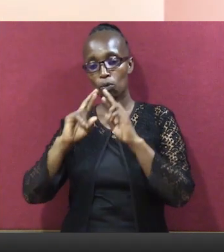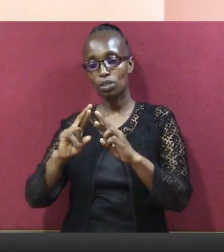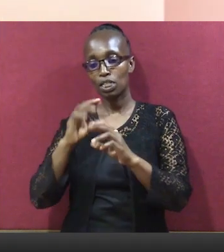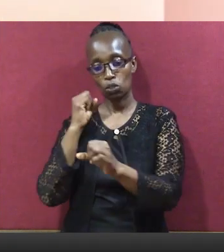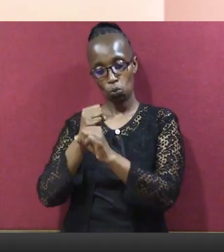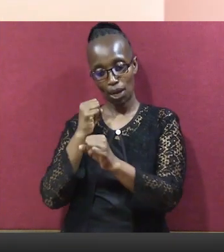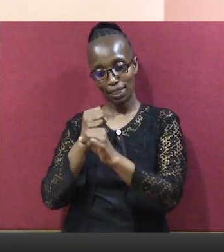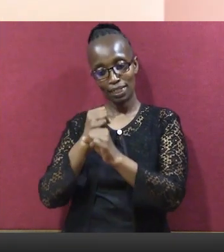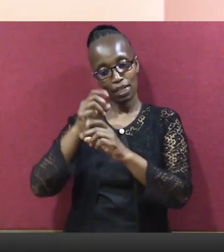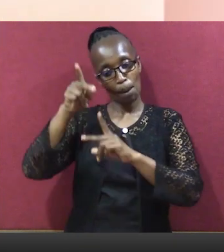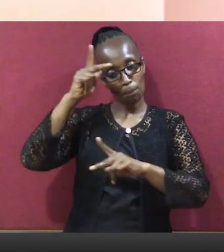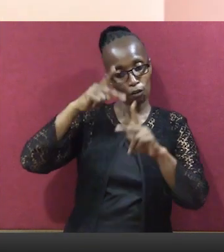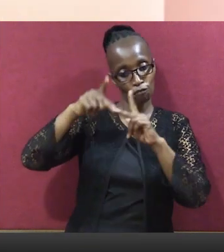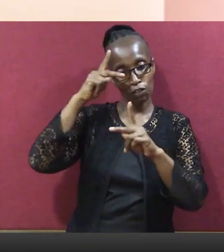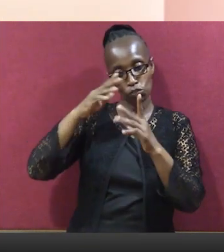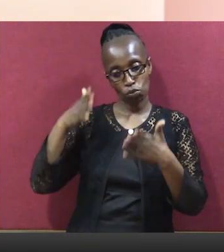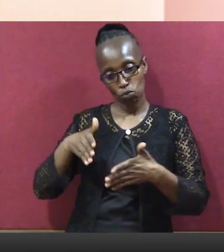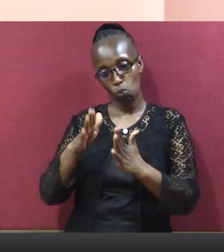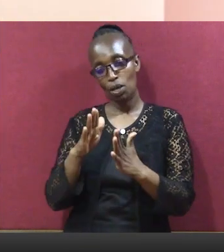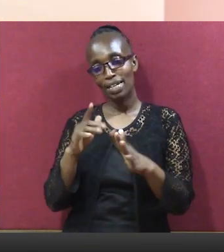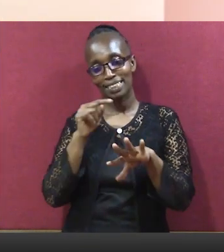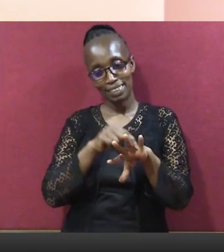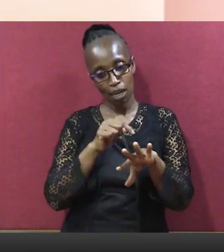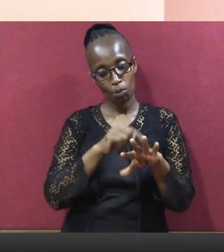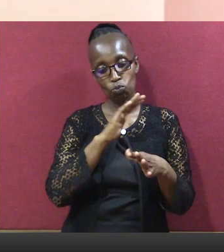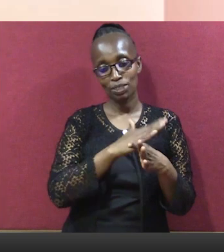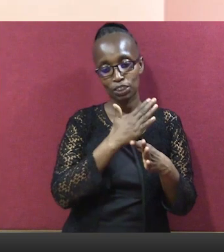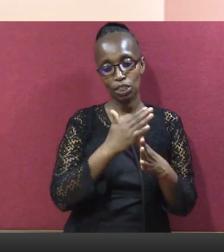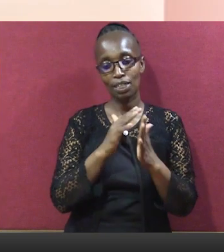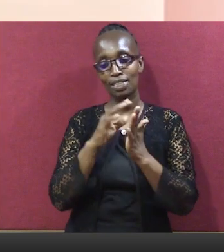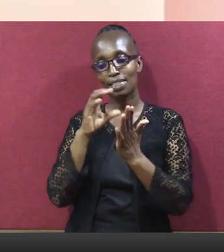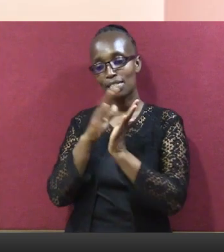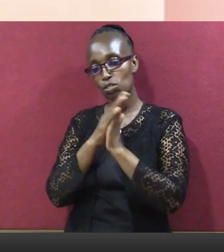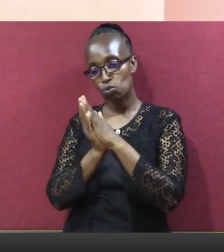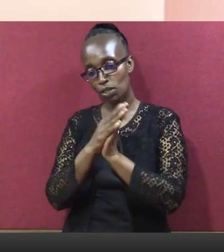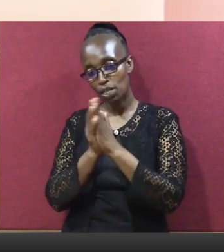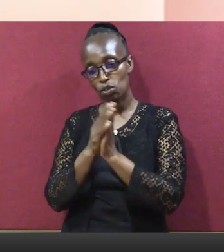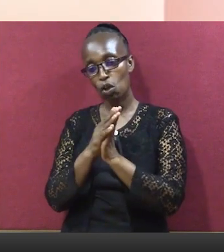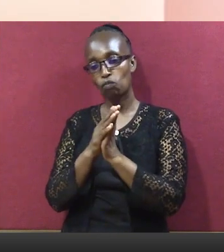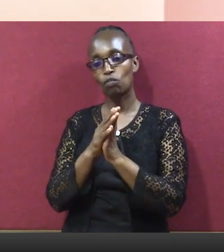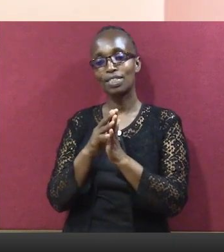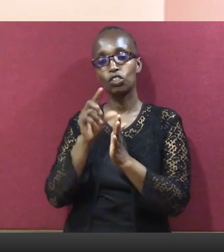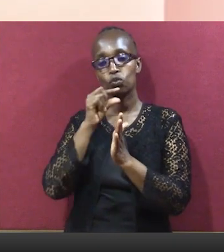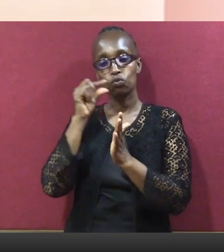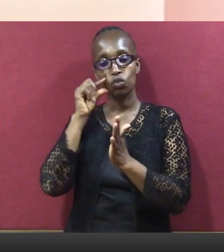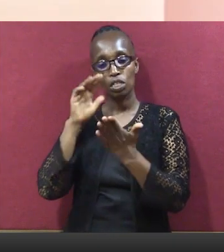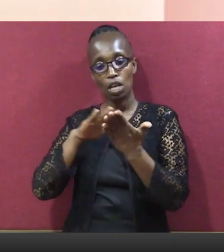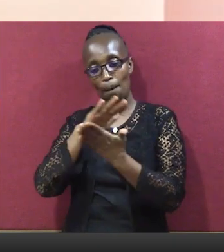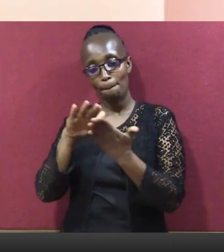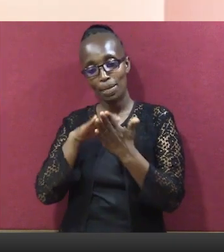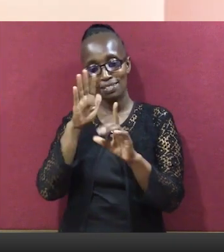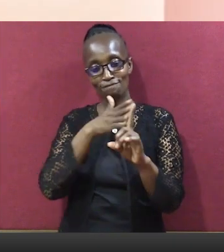professionally in terms of being very sensitive We are sharing the cases of gender-based violence without